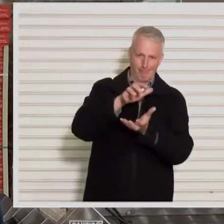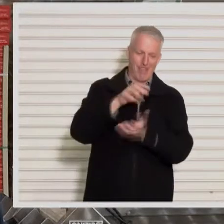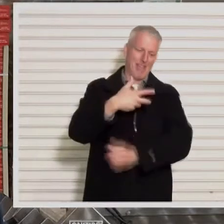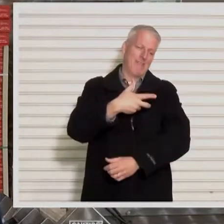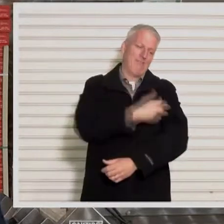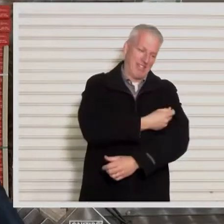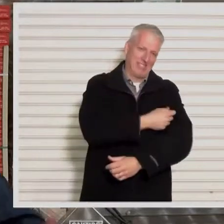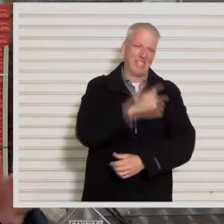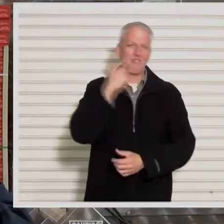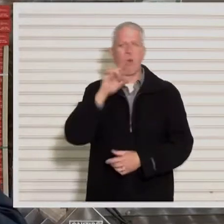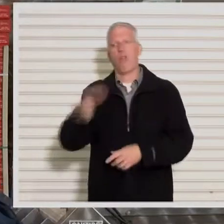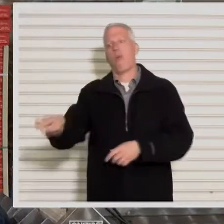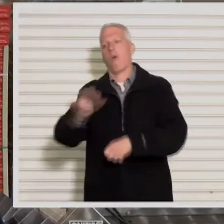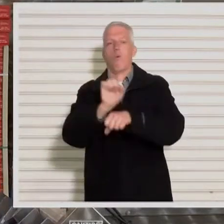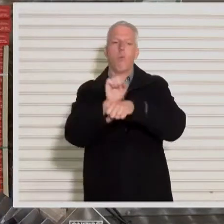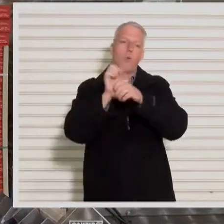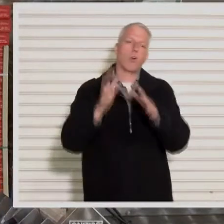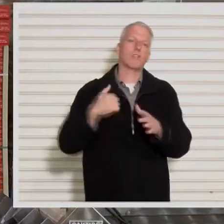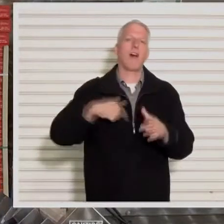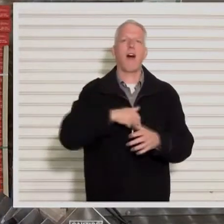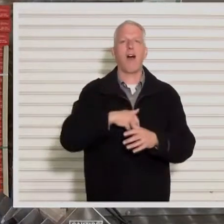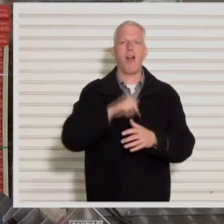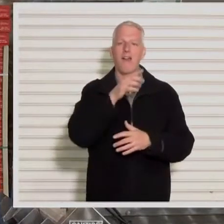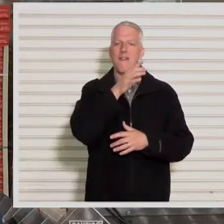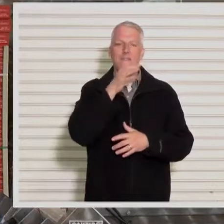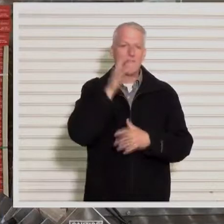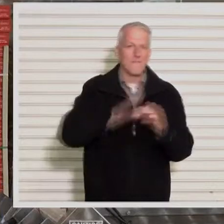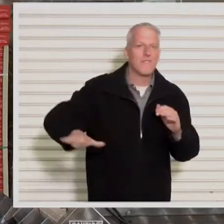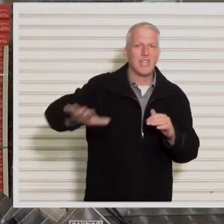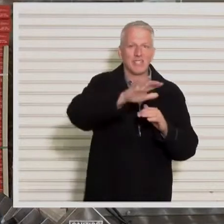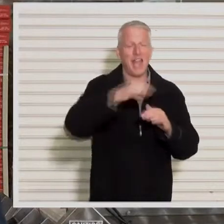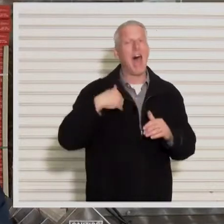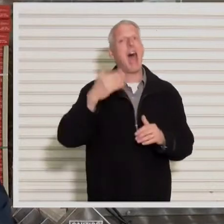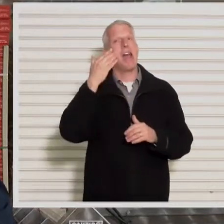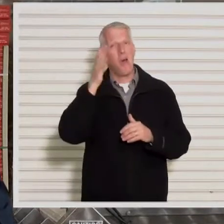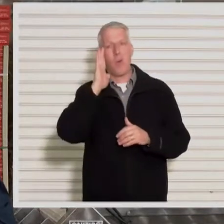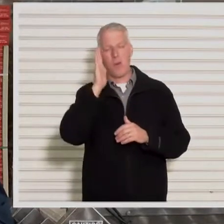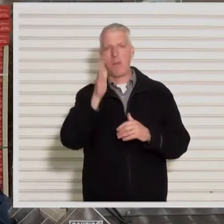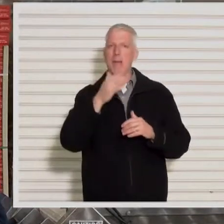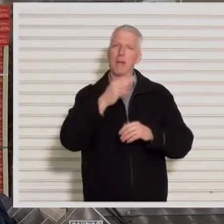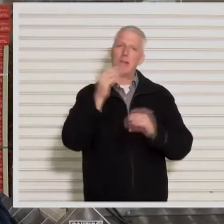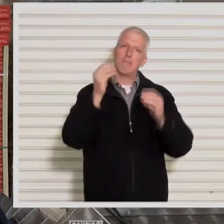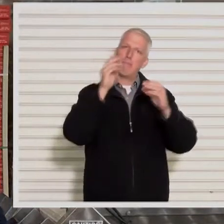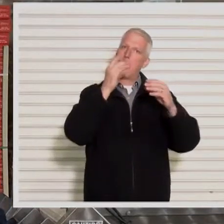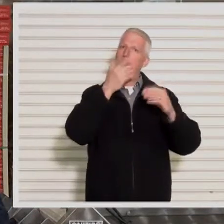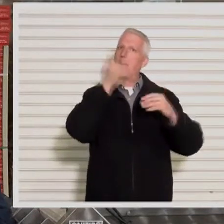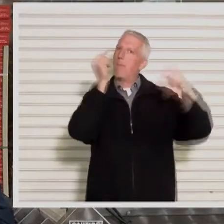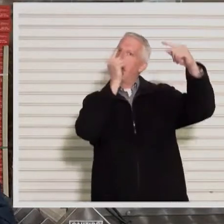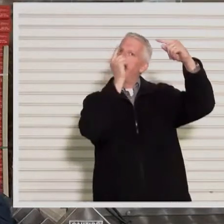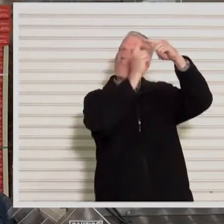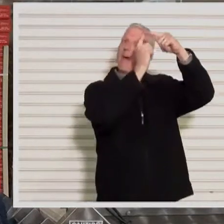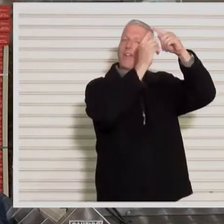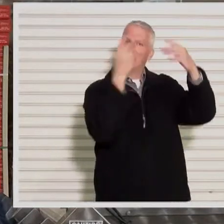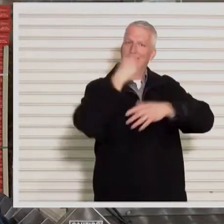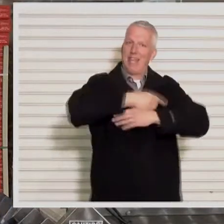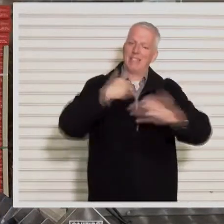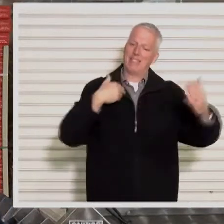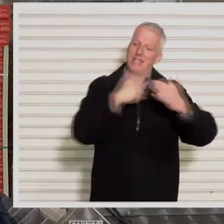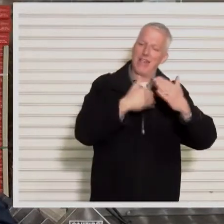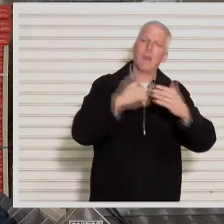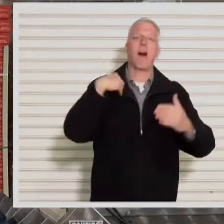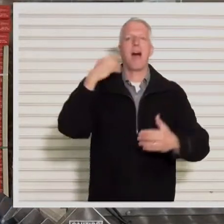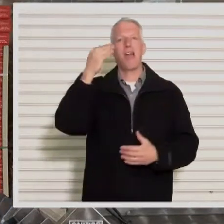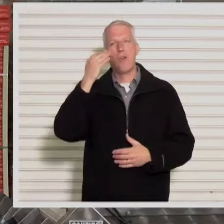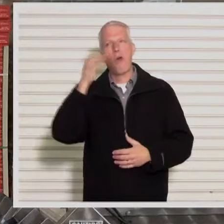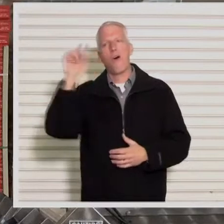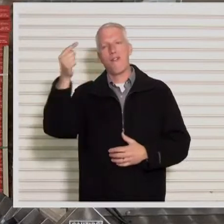are the workers in our fields. But I know that there are better days to come because the federal government is stepping up, the manufacturers